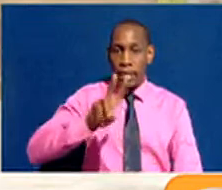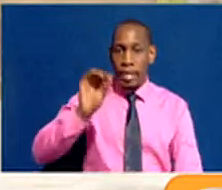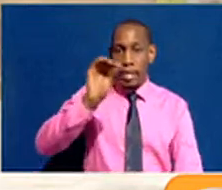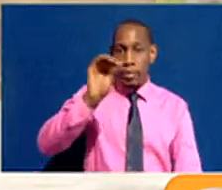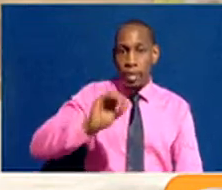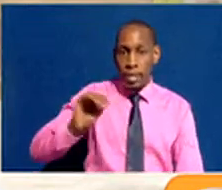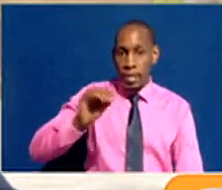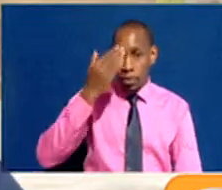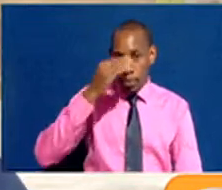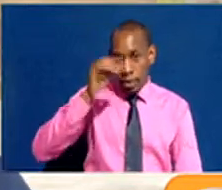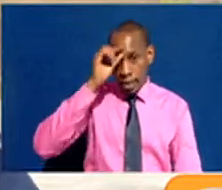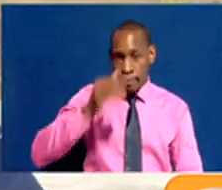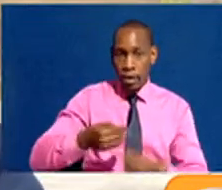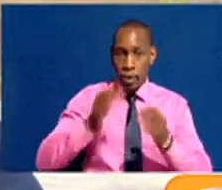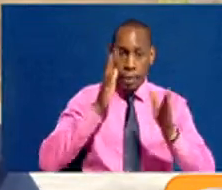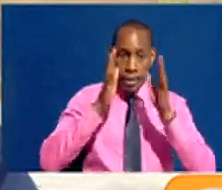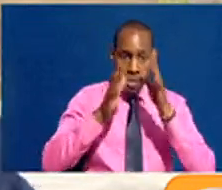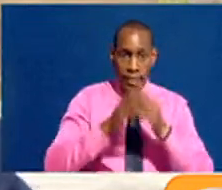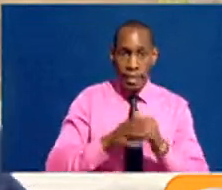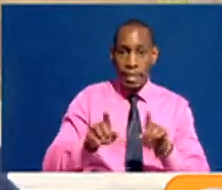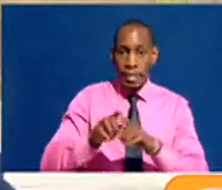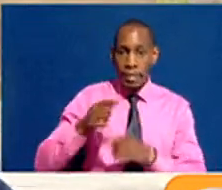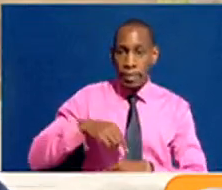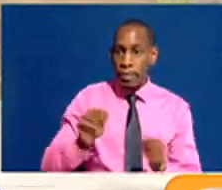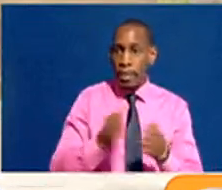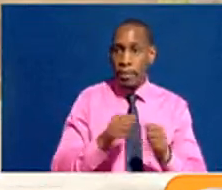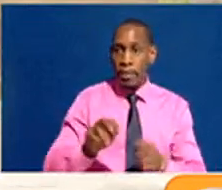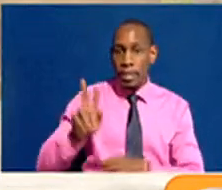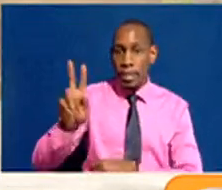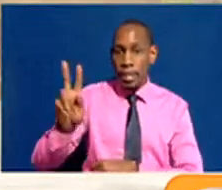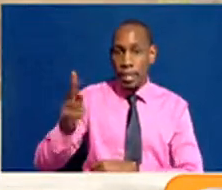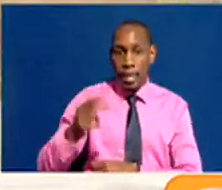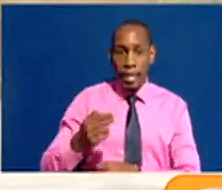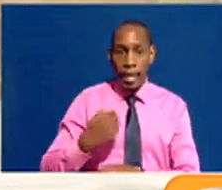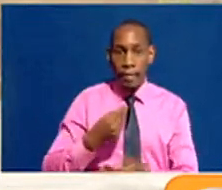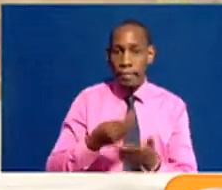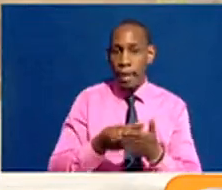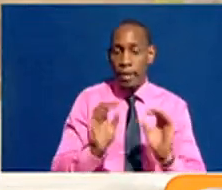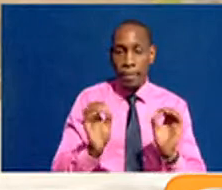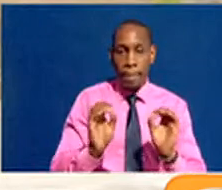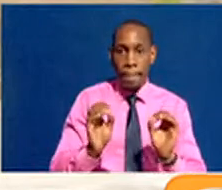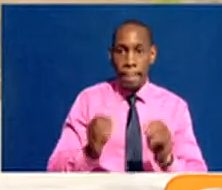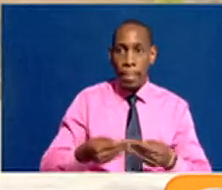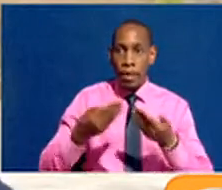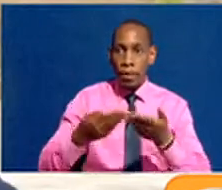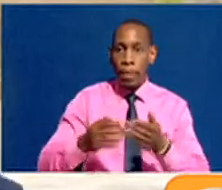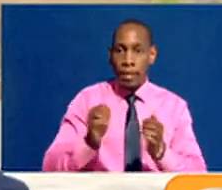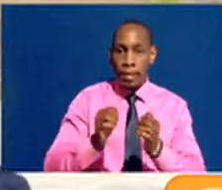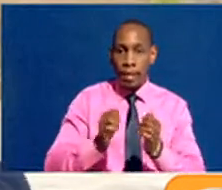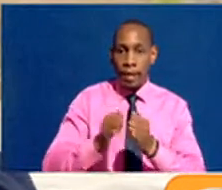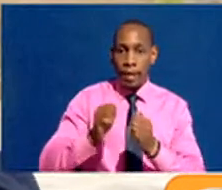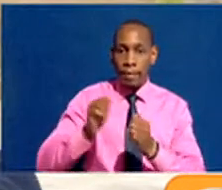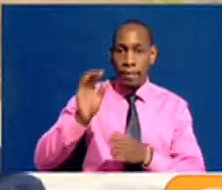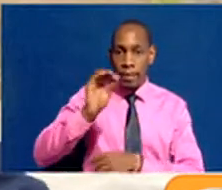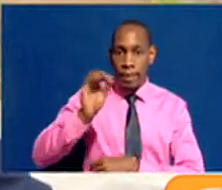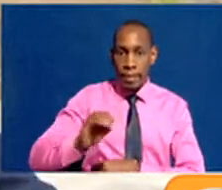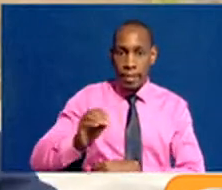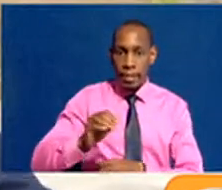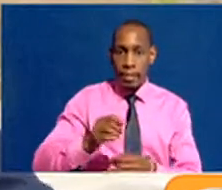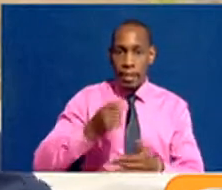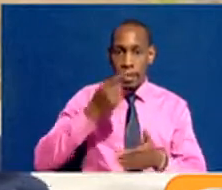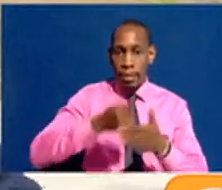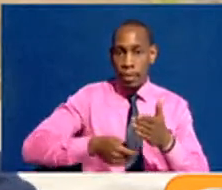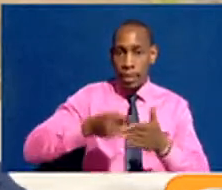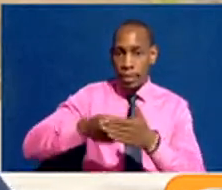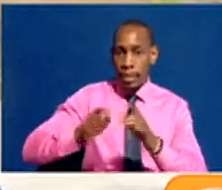because government gives them the incentive, which we can't. Kenya don't have that much money to give 15% on top of your cost.